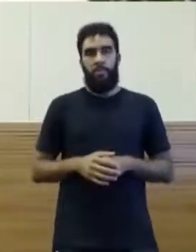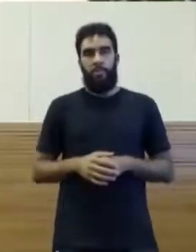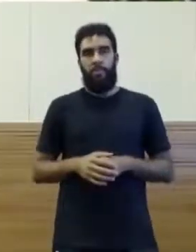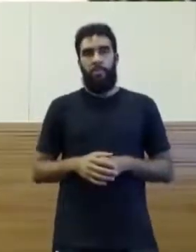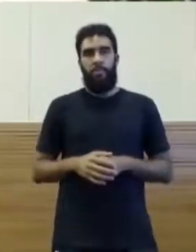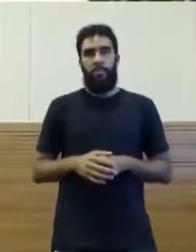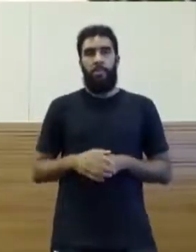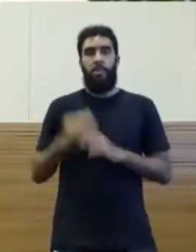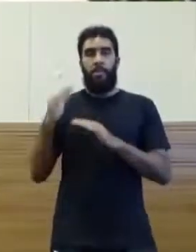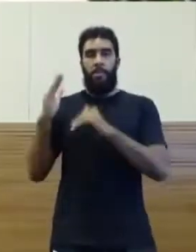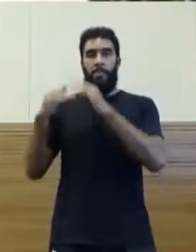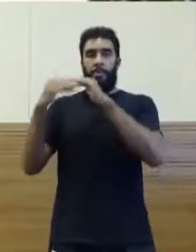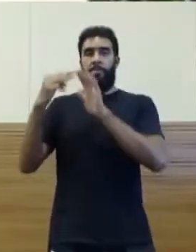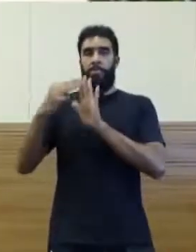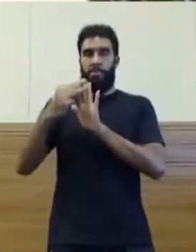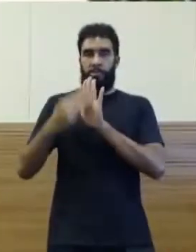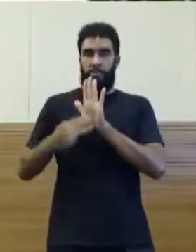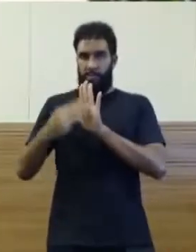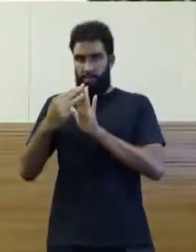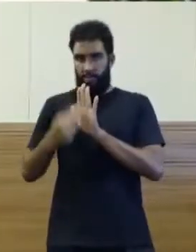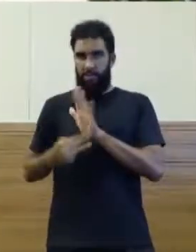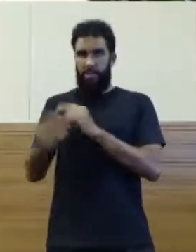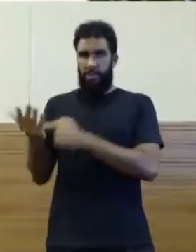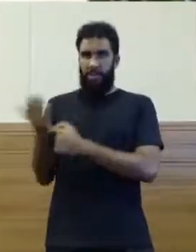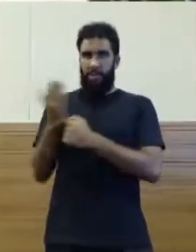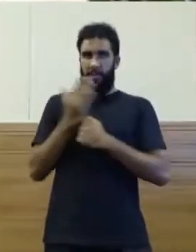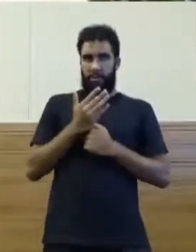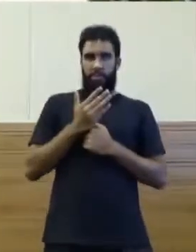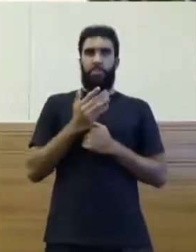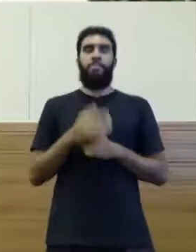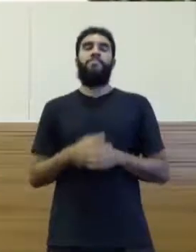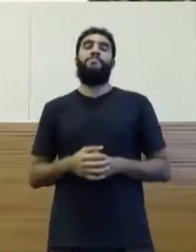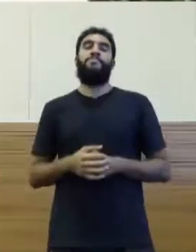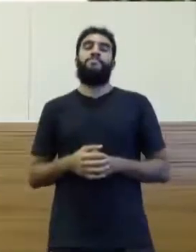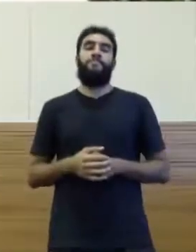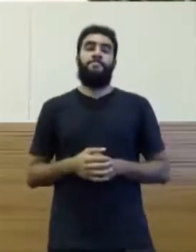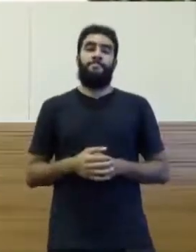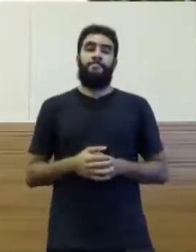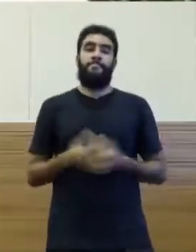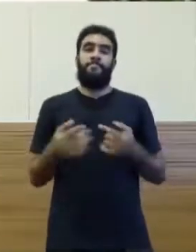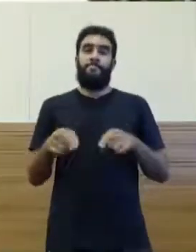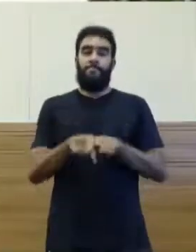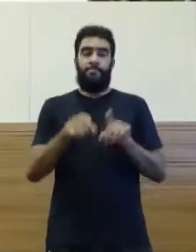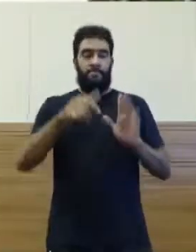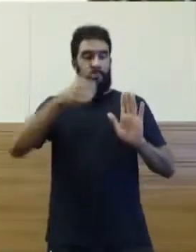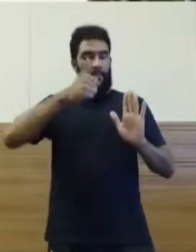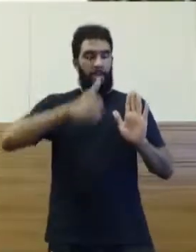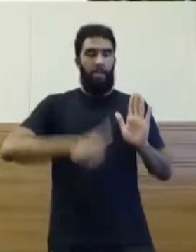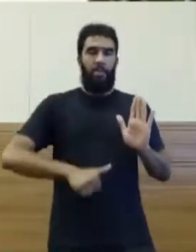work for the development of methodologies that help us